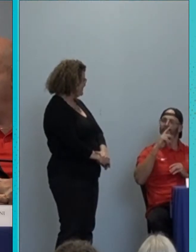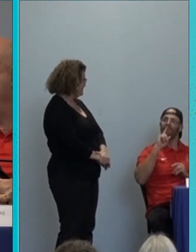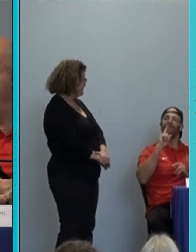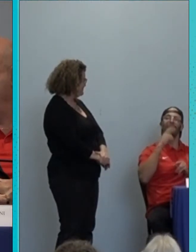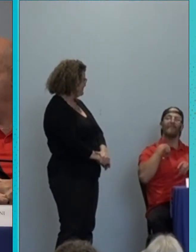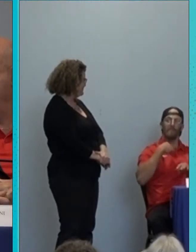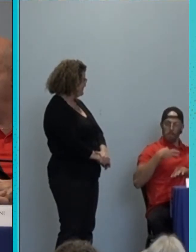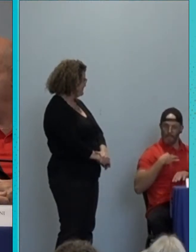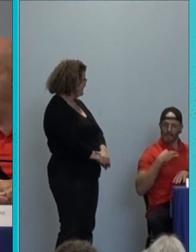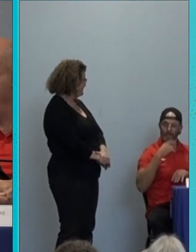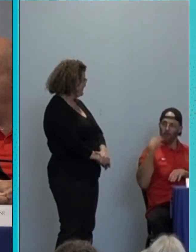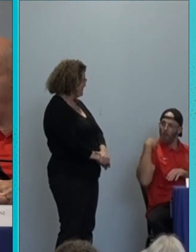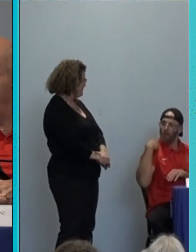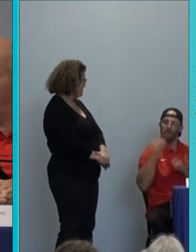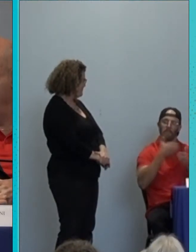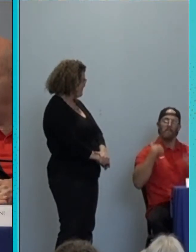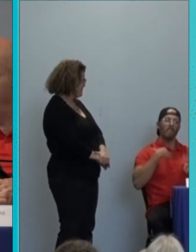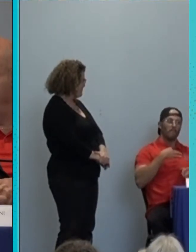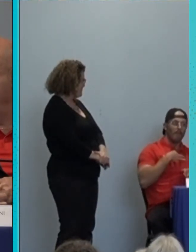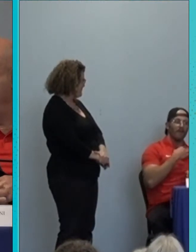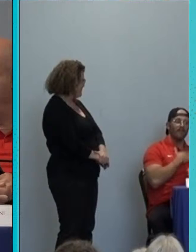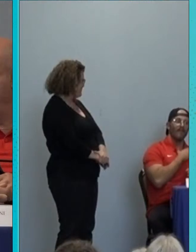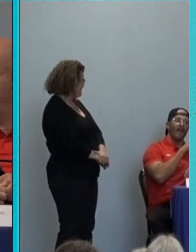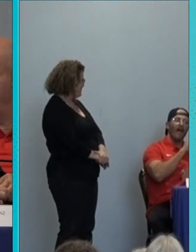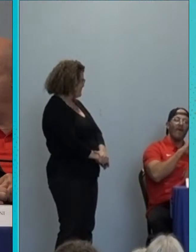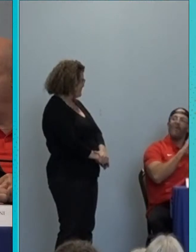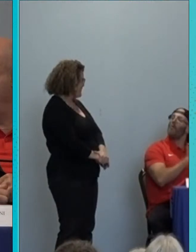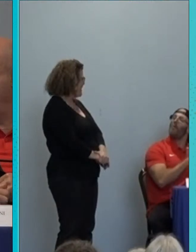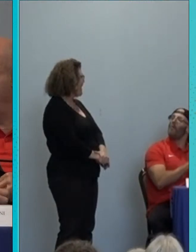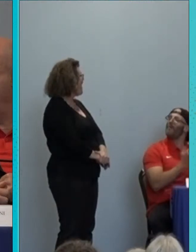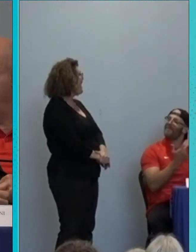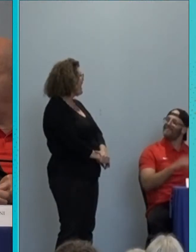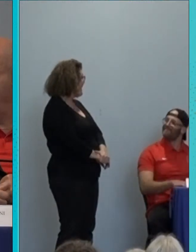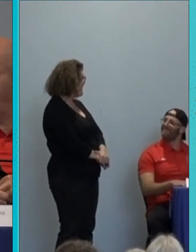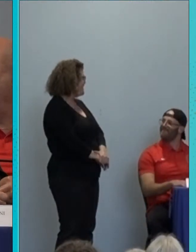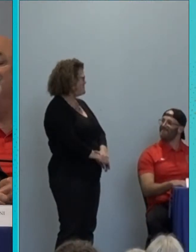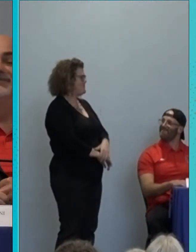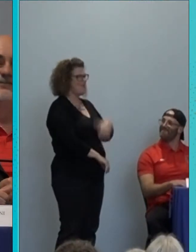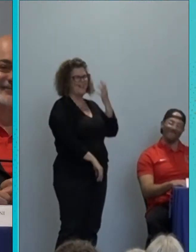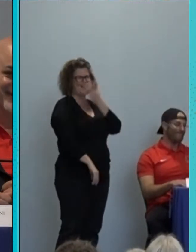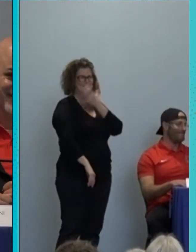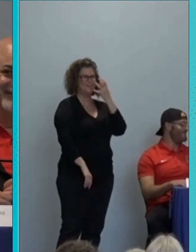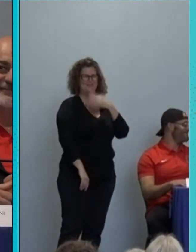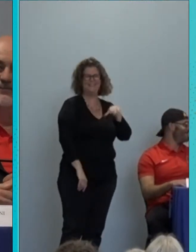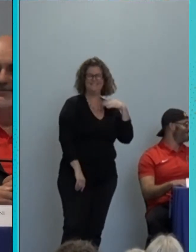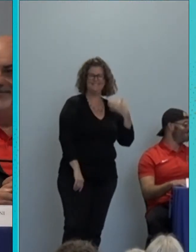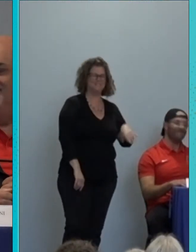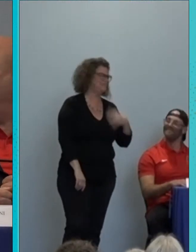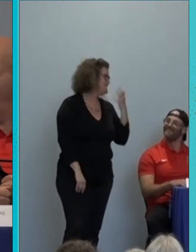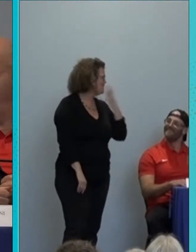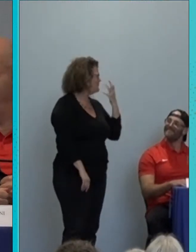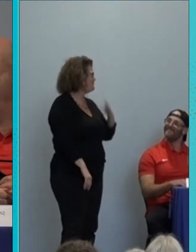Gallaudet, I looked at California School for the Deaf at Riverside, and I applied for the job there.